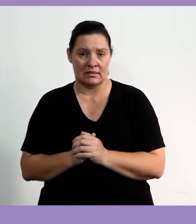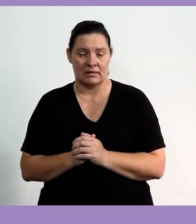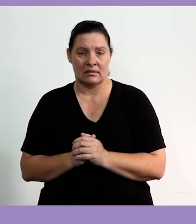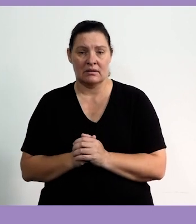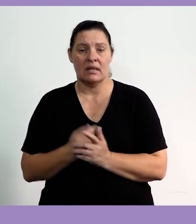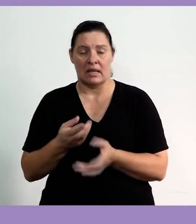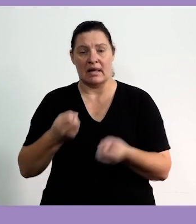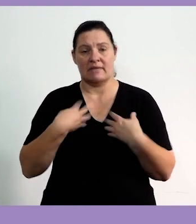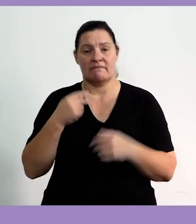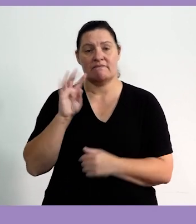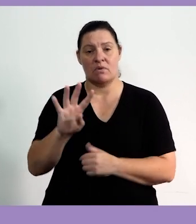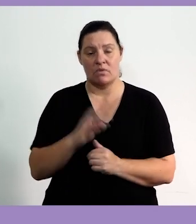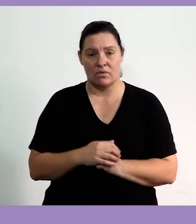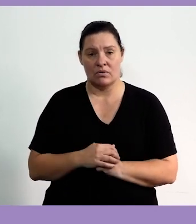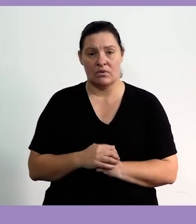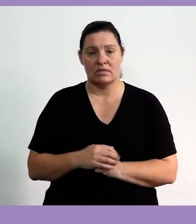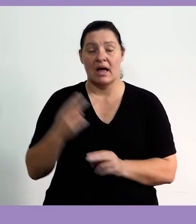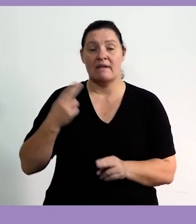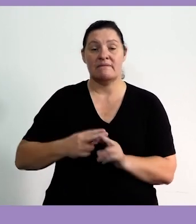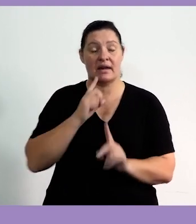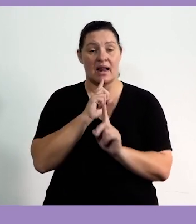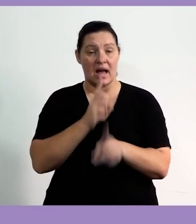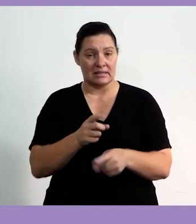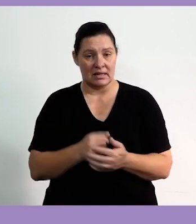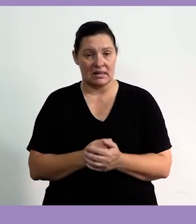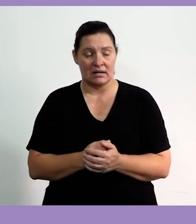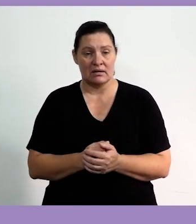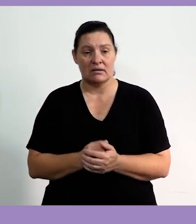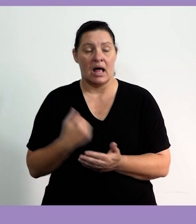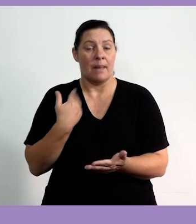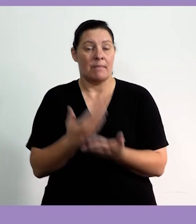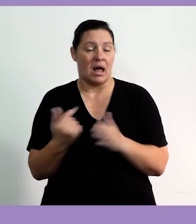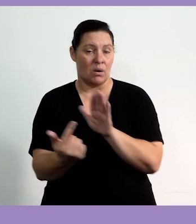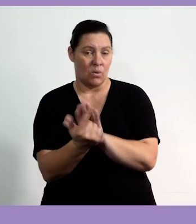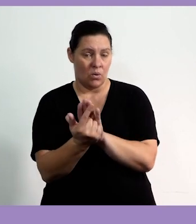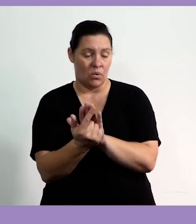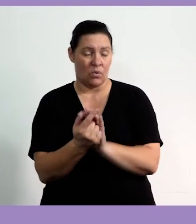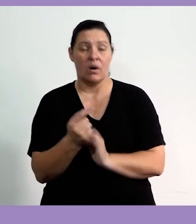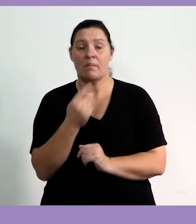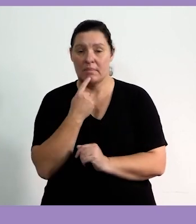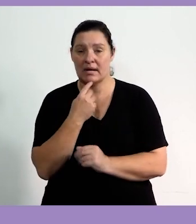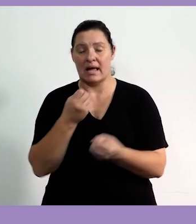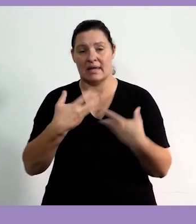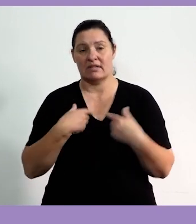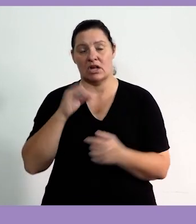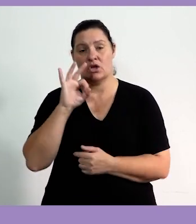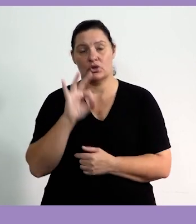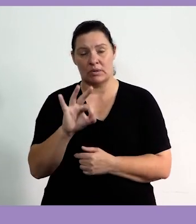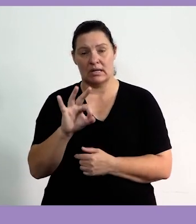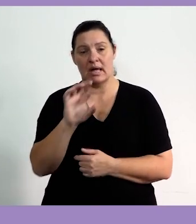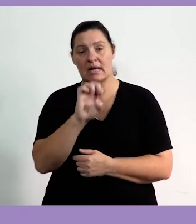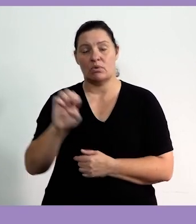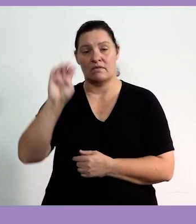10, and that gives us 4. And as a final answer, again, applying our exponent laws, that is going to give